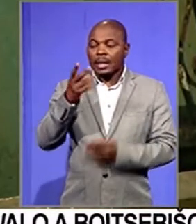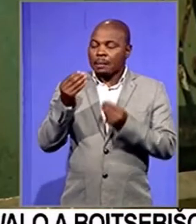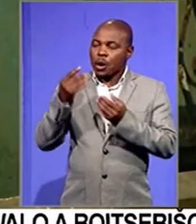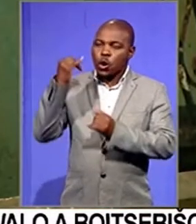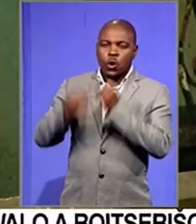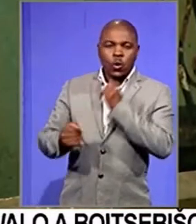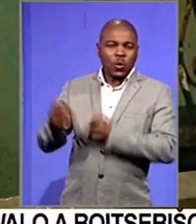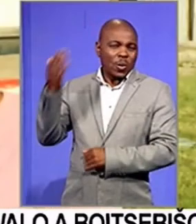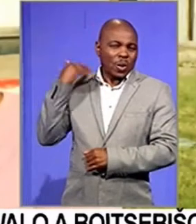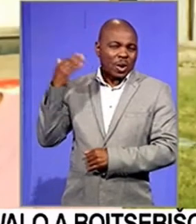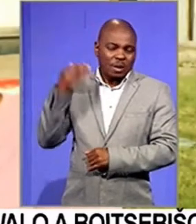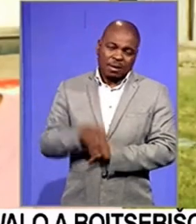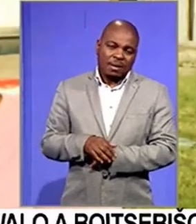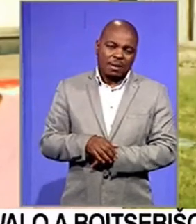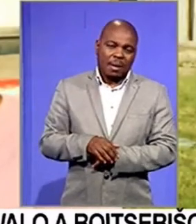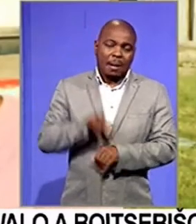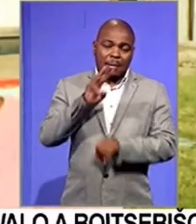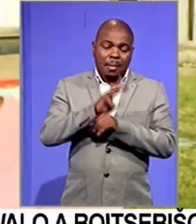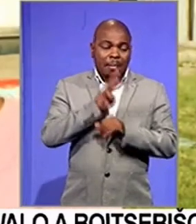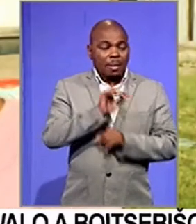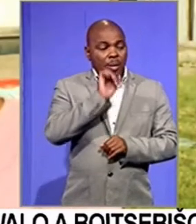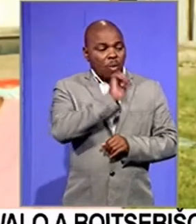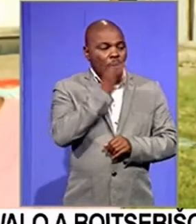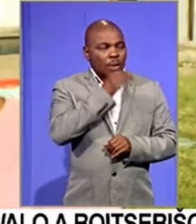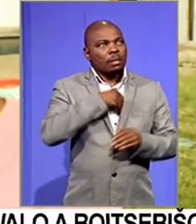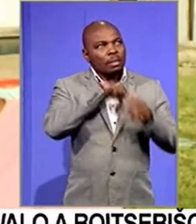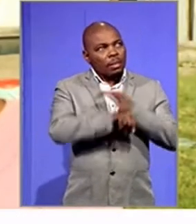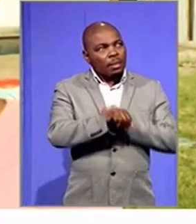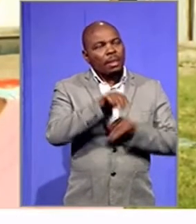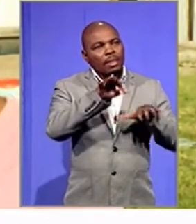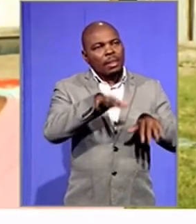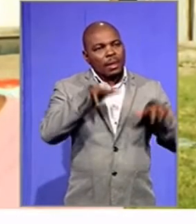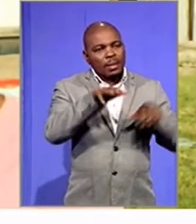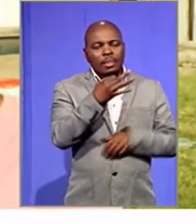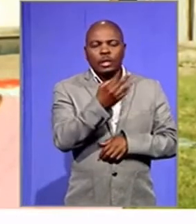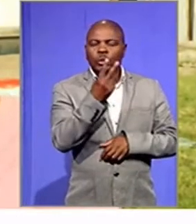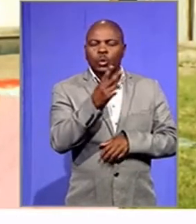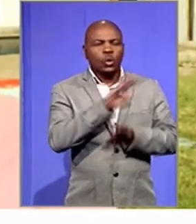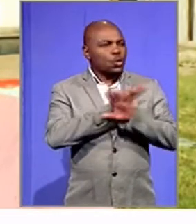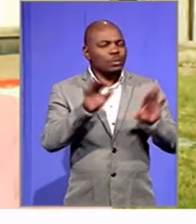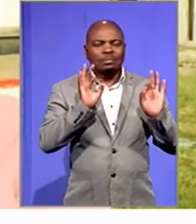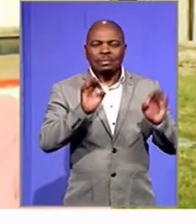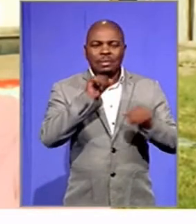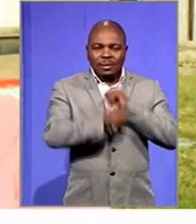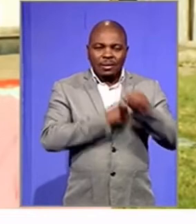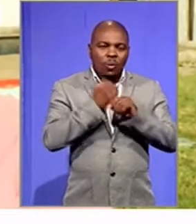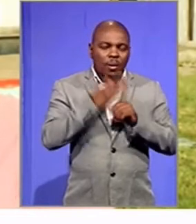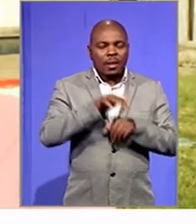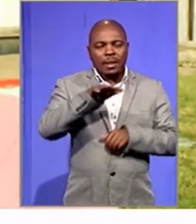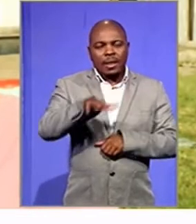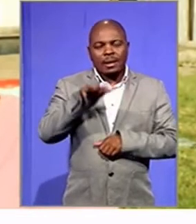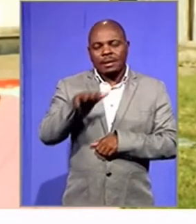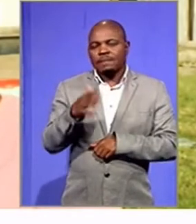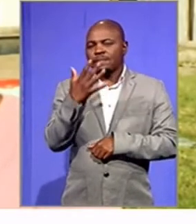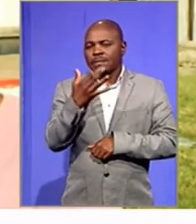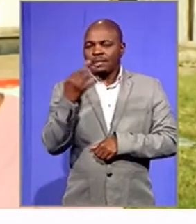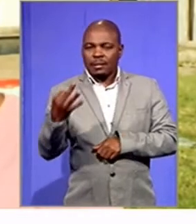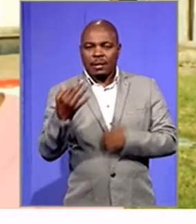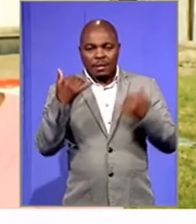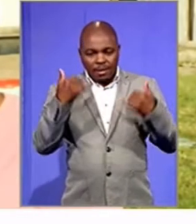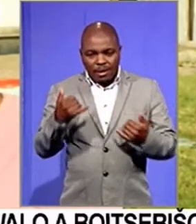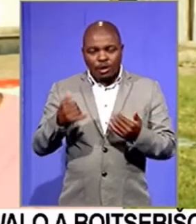nomoro ya ID ya mmagwe e be re o belegwe ka 1932 e seng ngwaga wa nnete wa 1953 ke ka fao ba kgoro ya merero